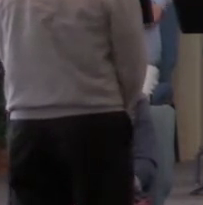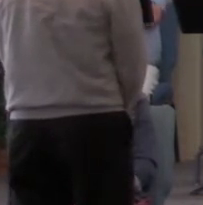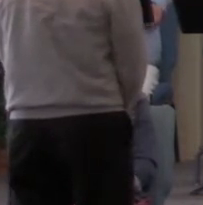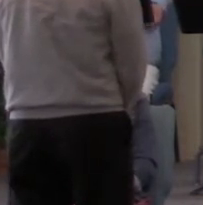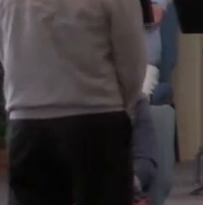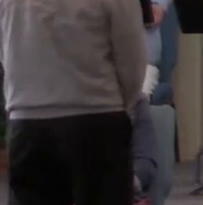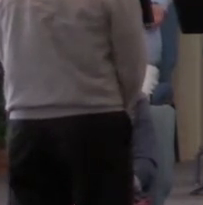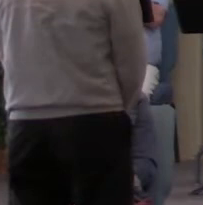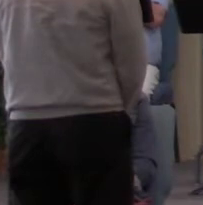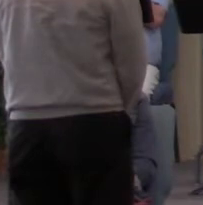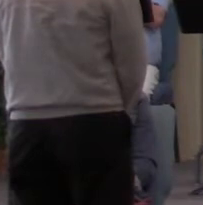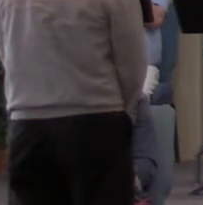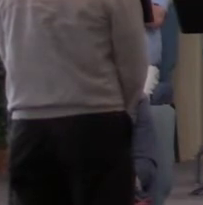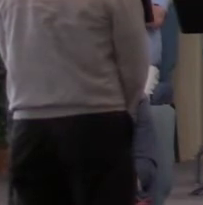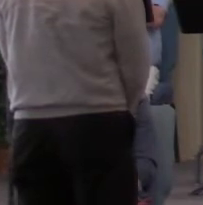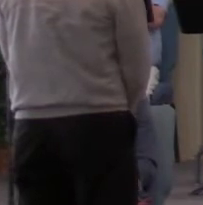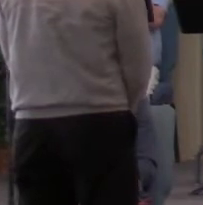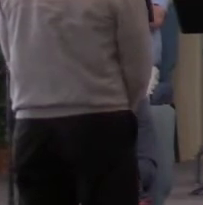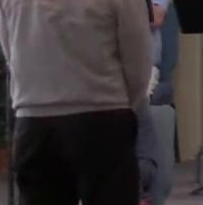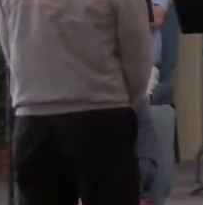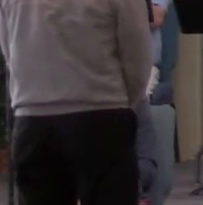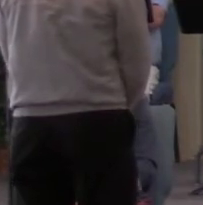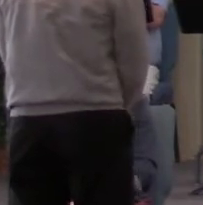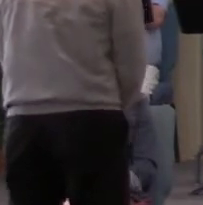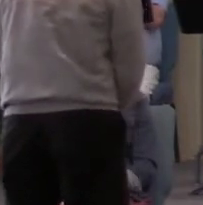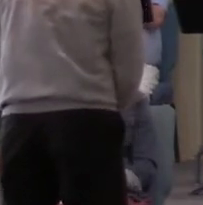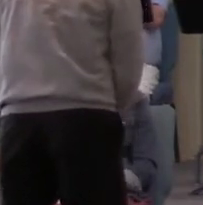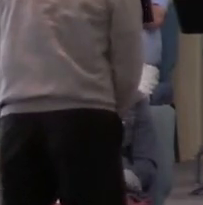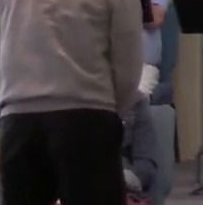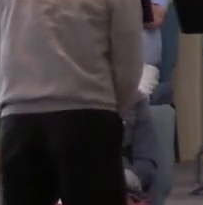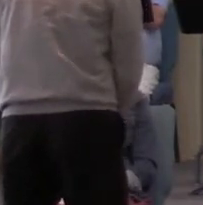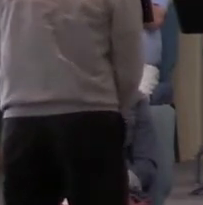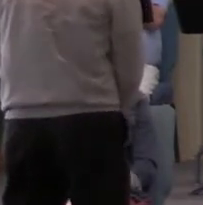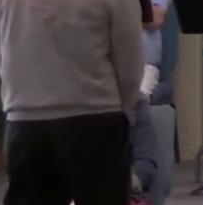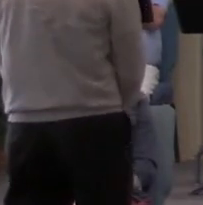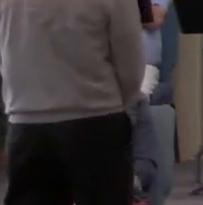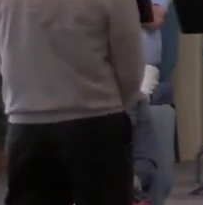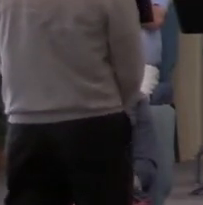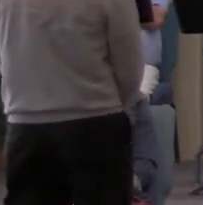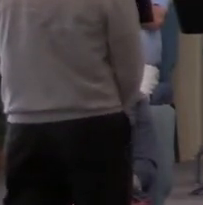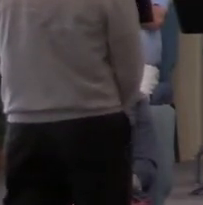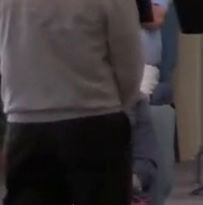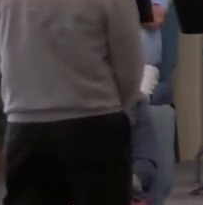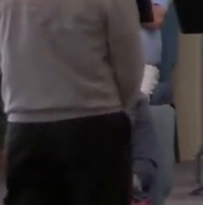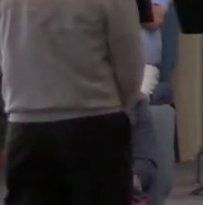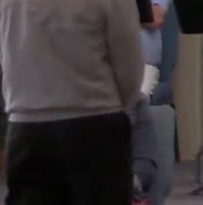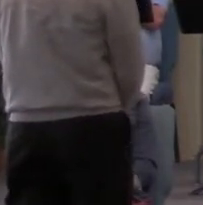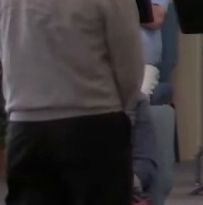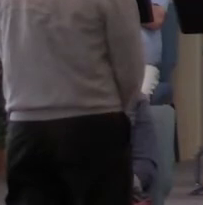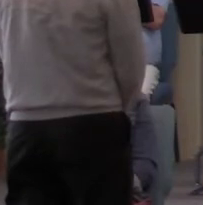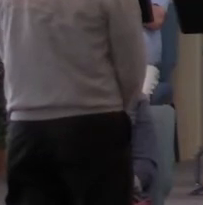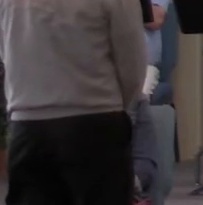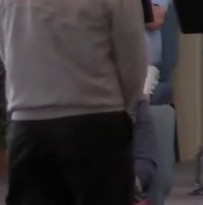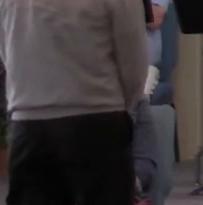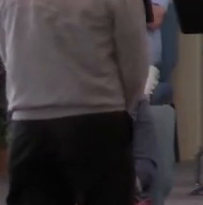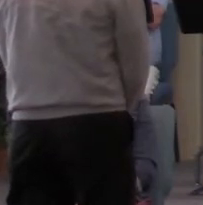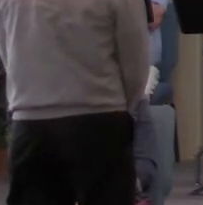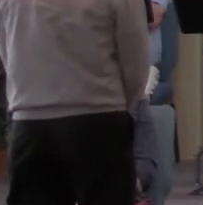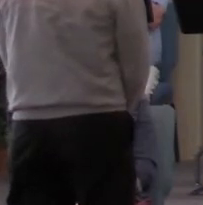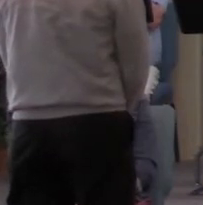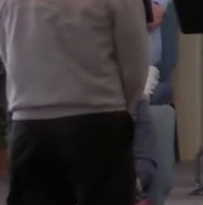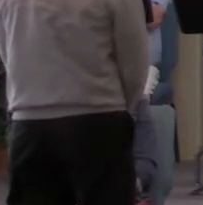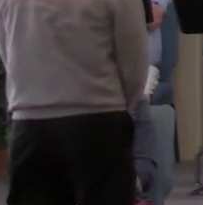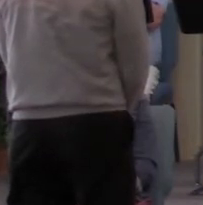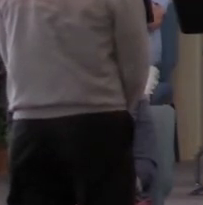Let us never take that for granted, Lord. Just help us to remember what you did, that we can live in eternity with